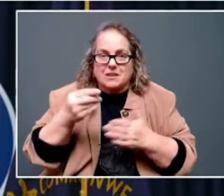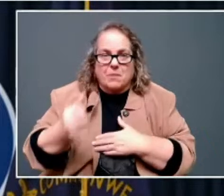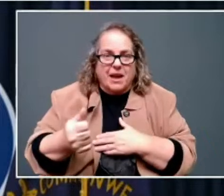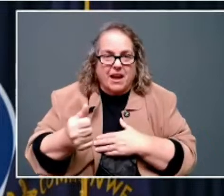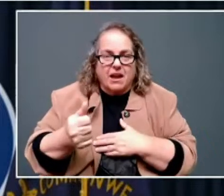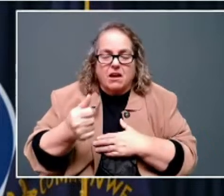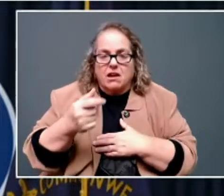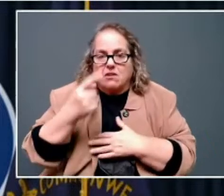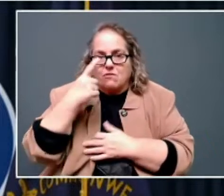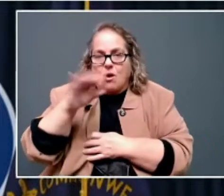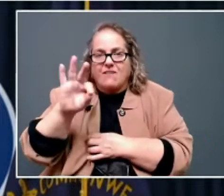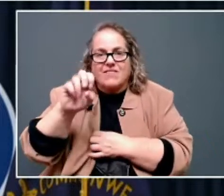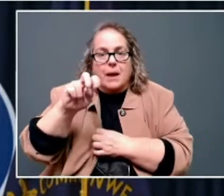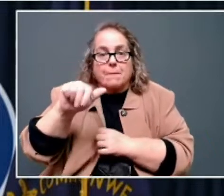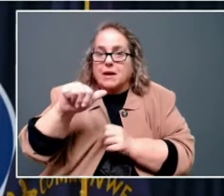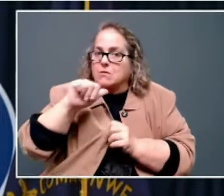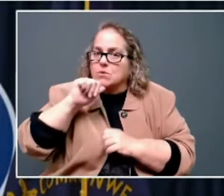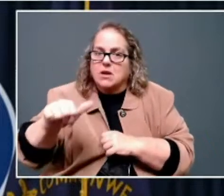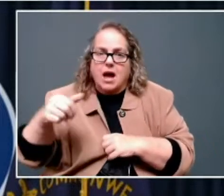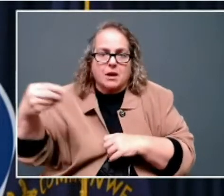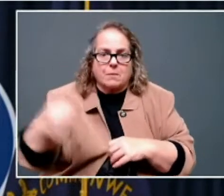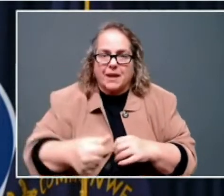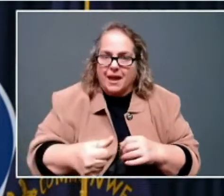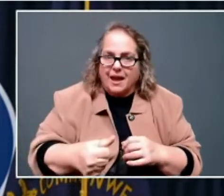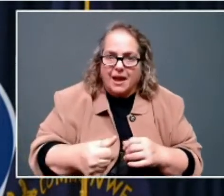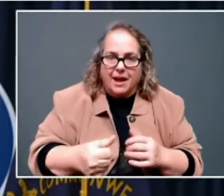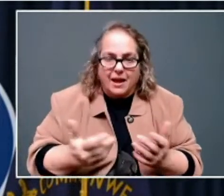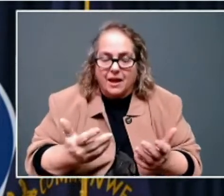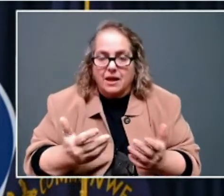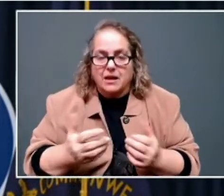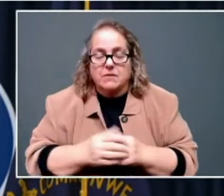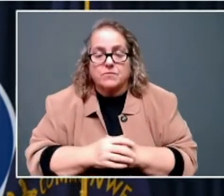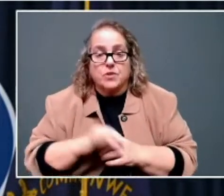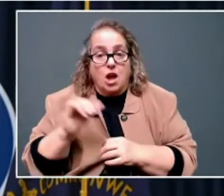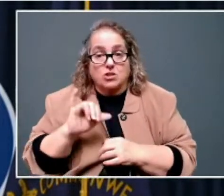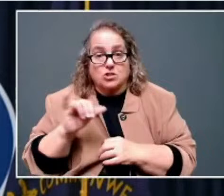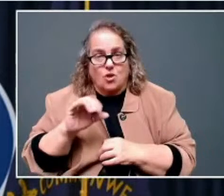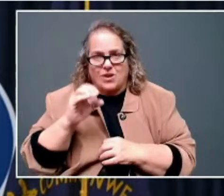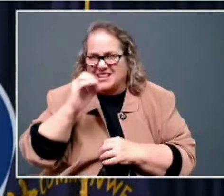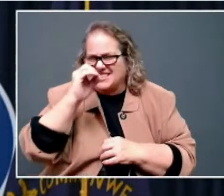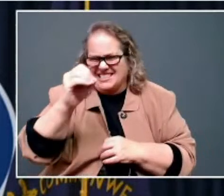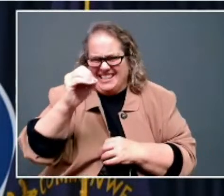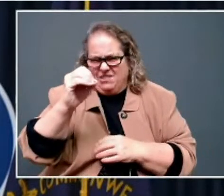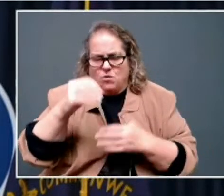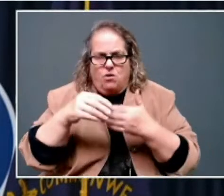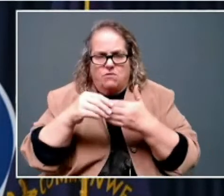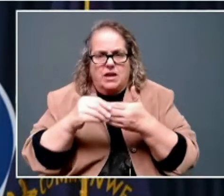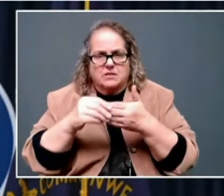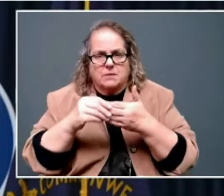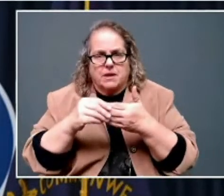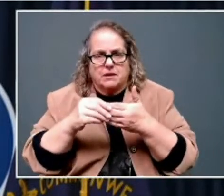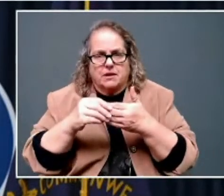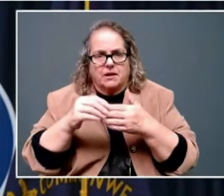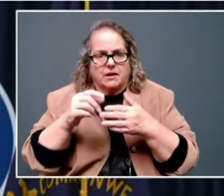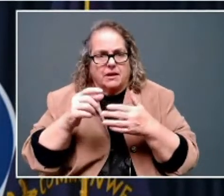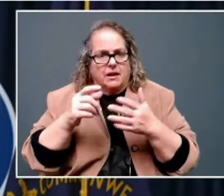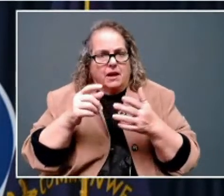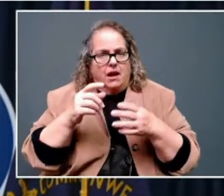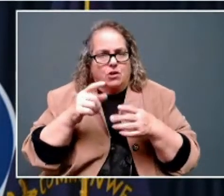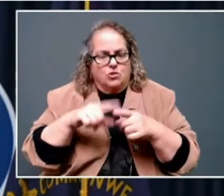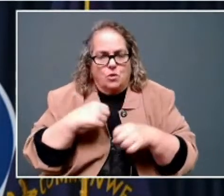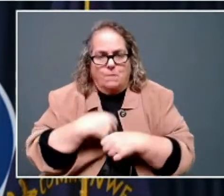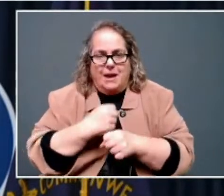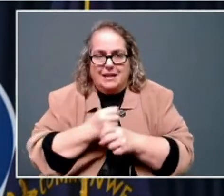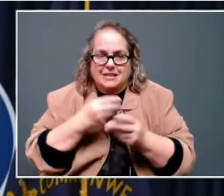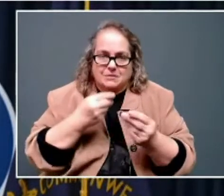that FEMA is not going to cover. There's also zero flexibility in the short term to make expenditures through that